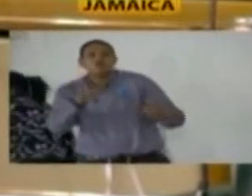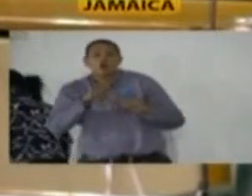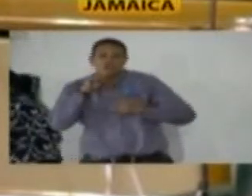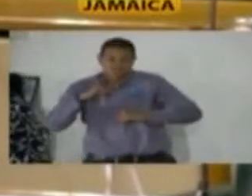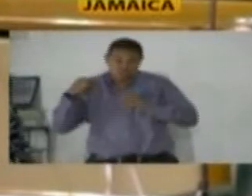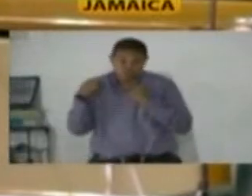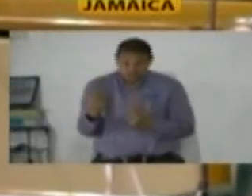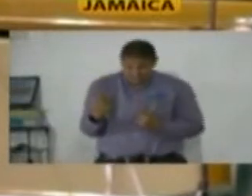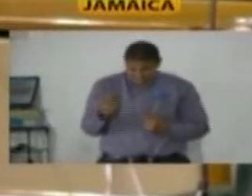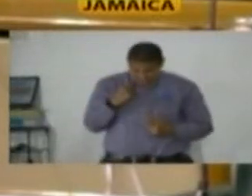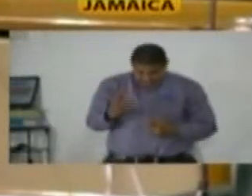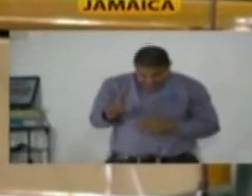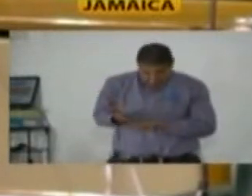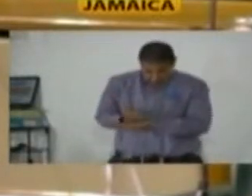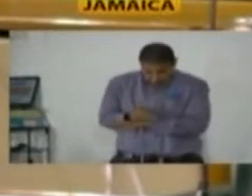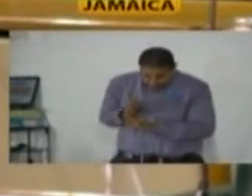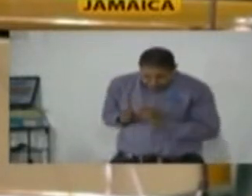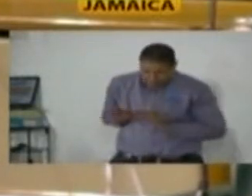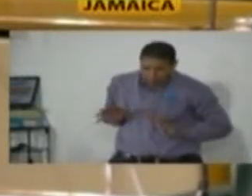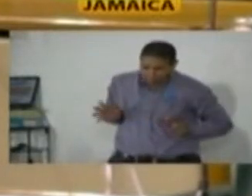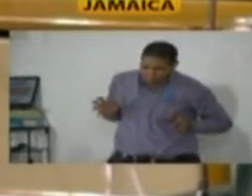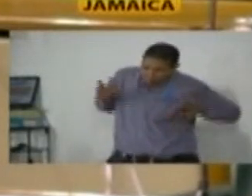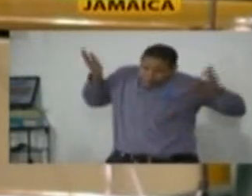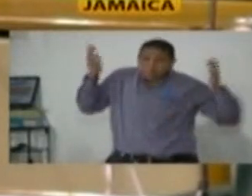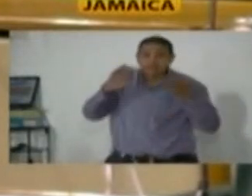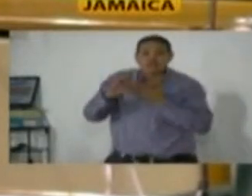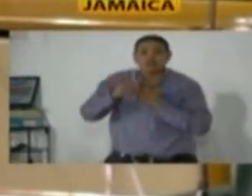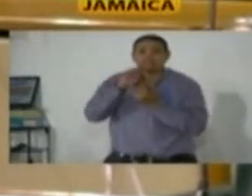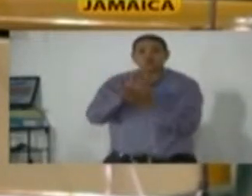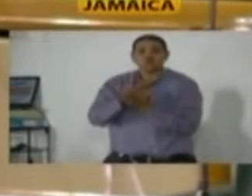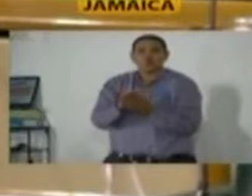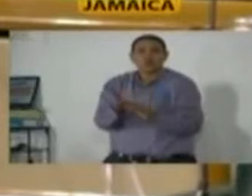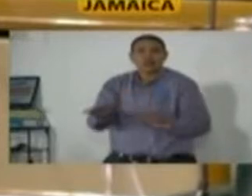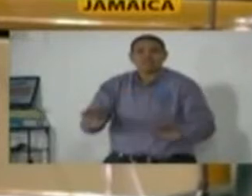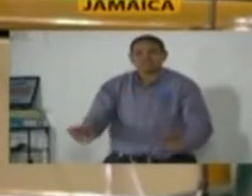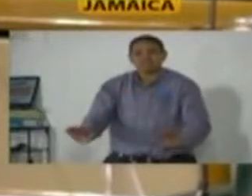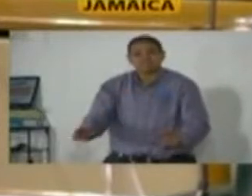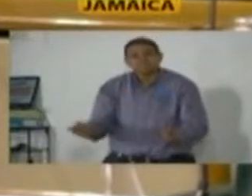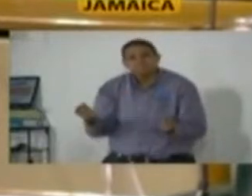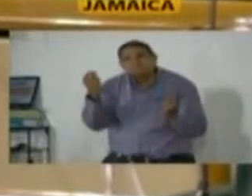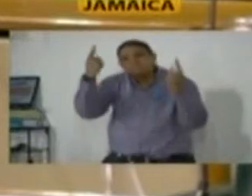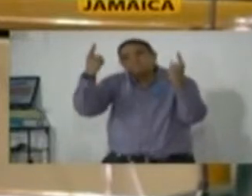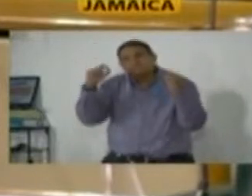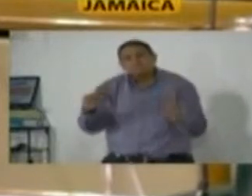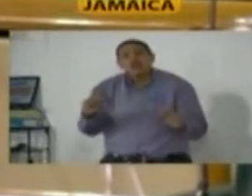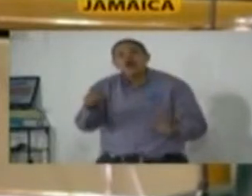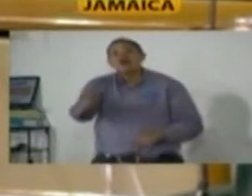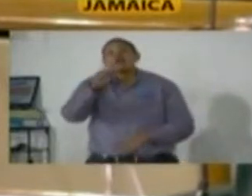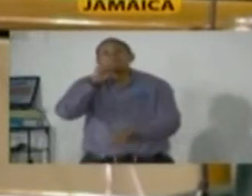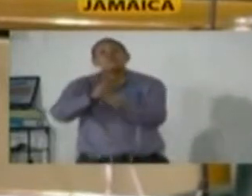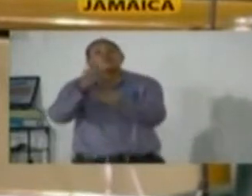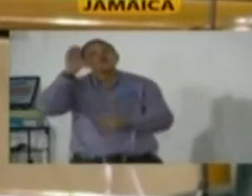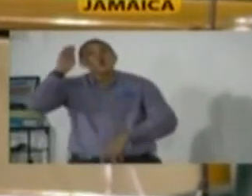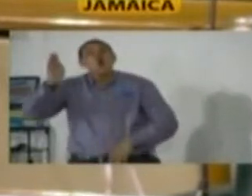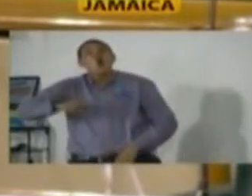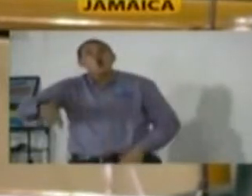curriculum implementation teams at the school level. This should ensure that all key stakeholders are aware of the